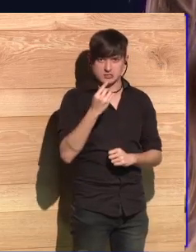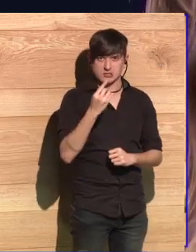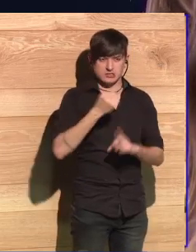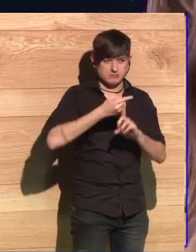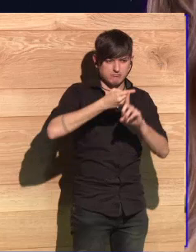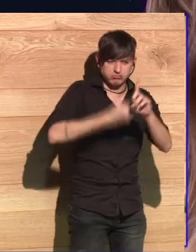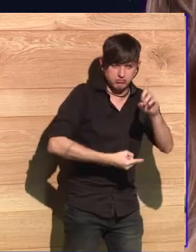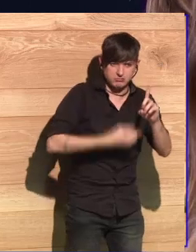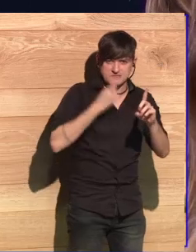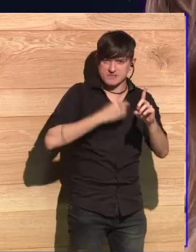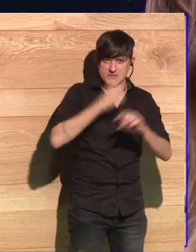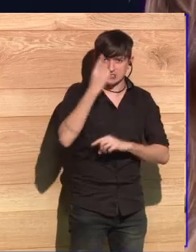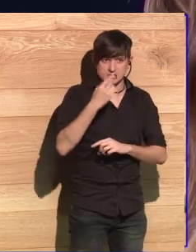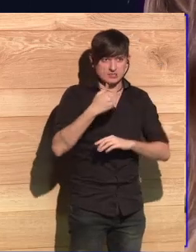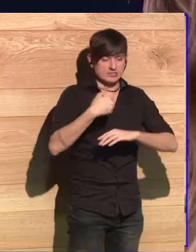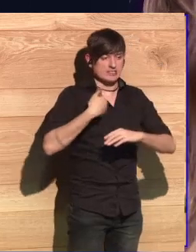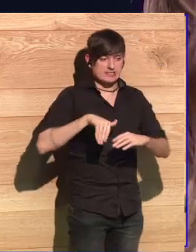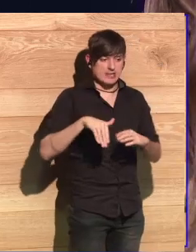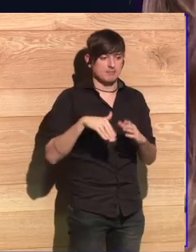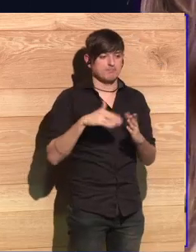to your life that